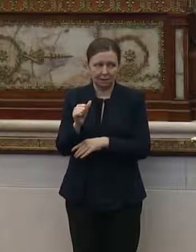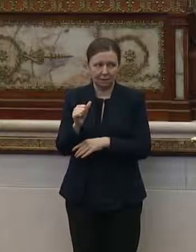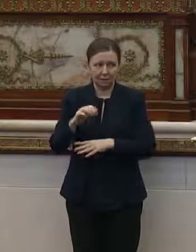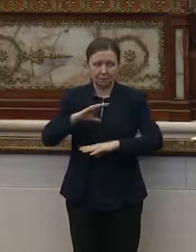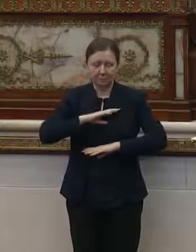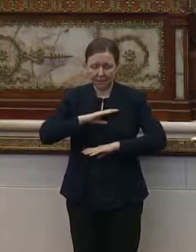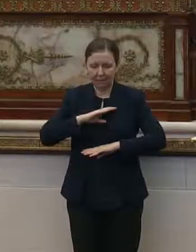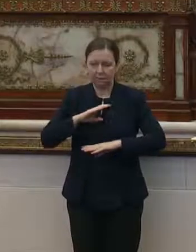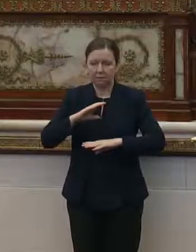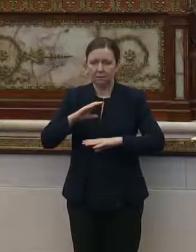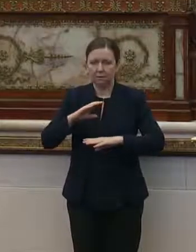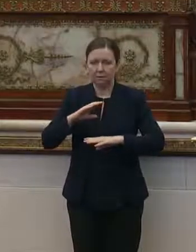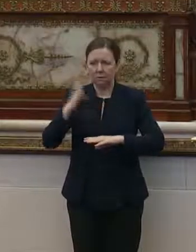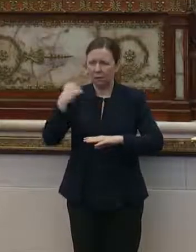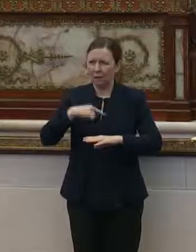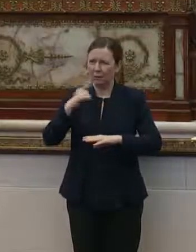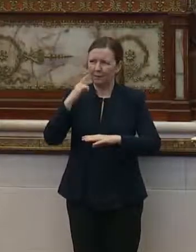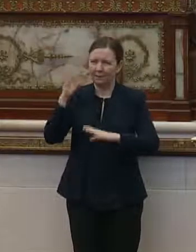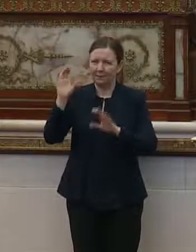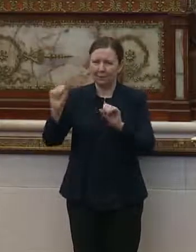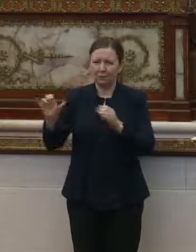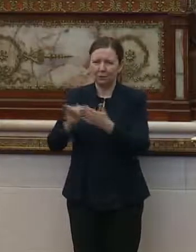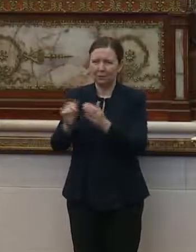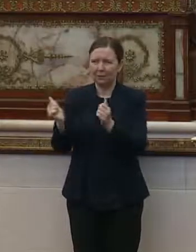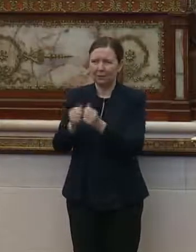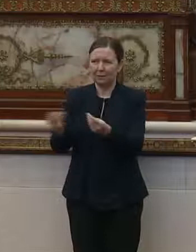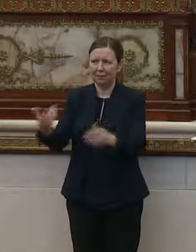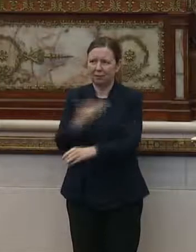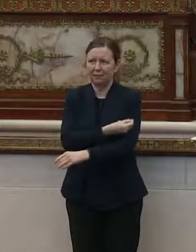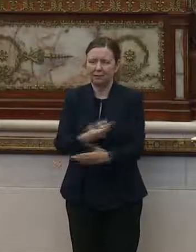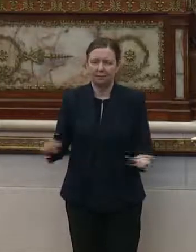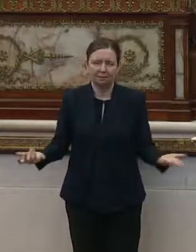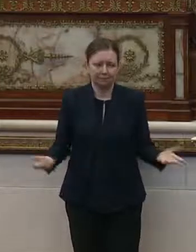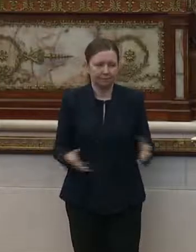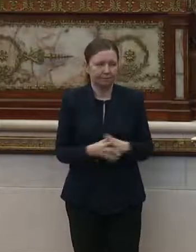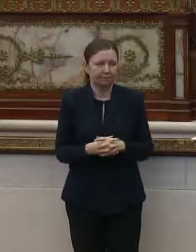majority people of color, why would we think that they would be able to do it with the distribution of the vaccine?